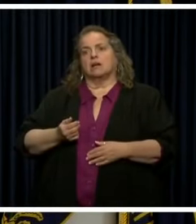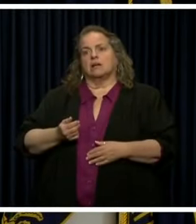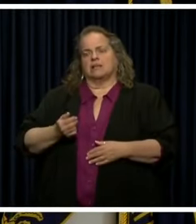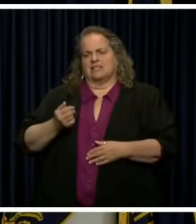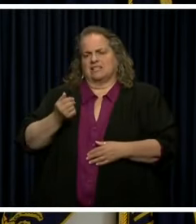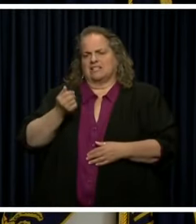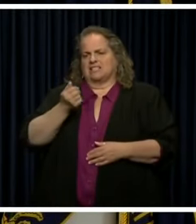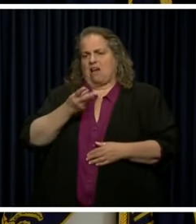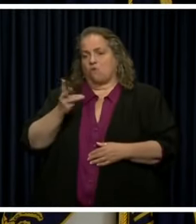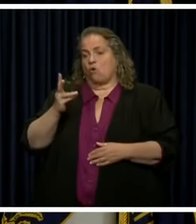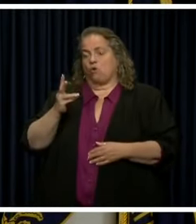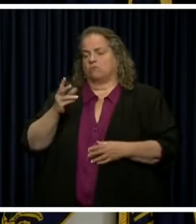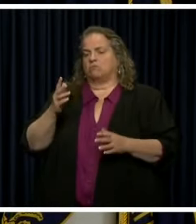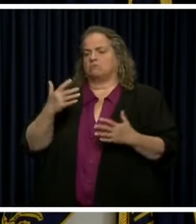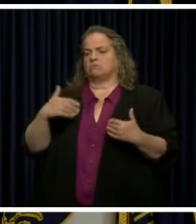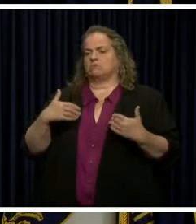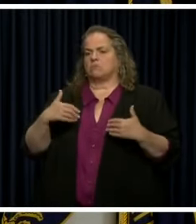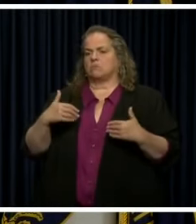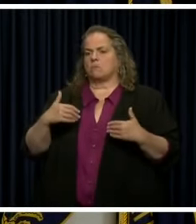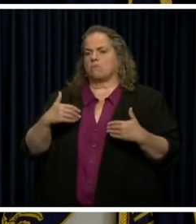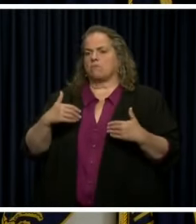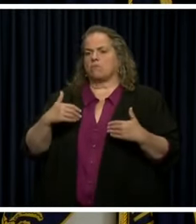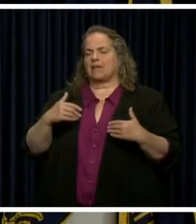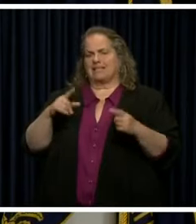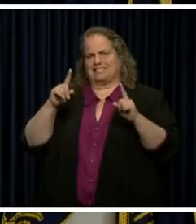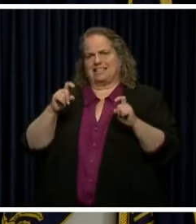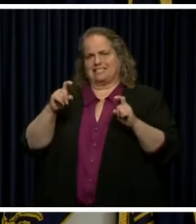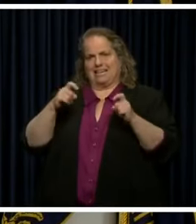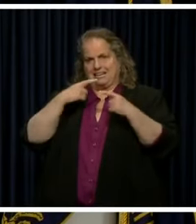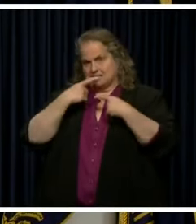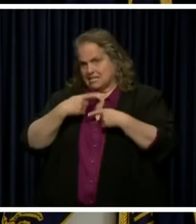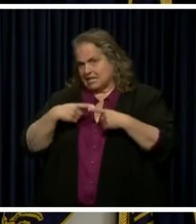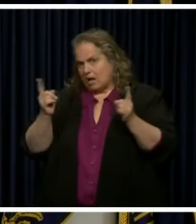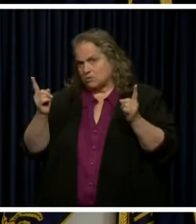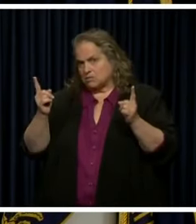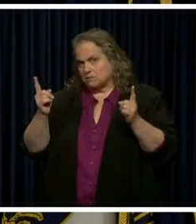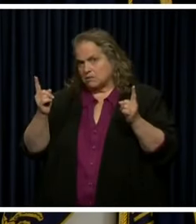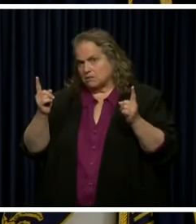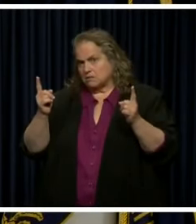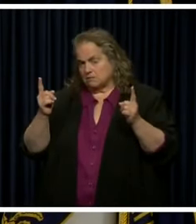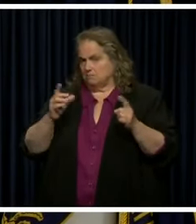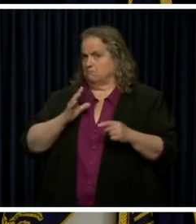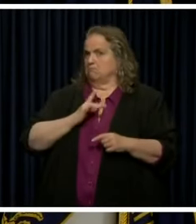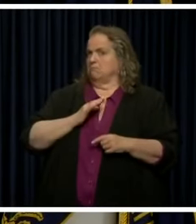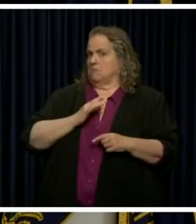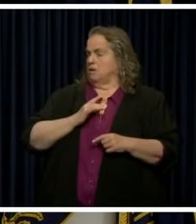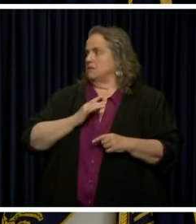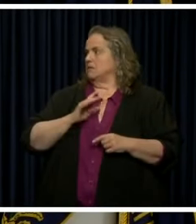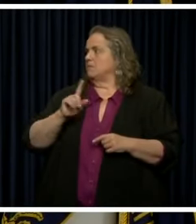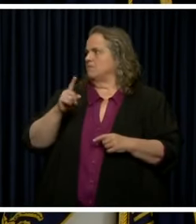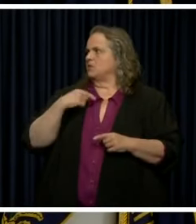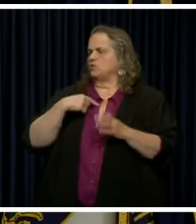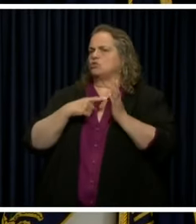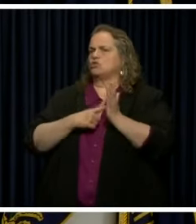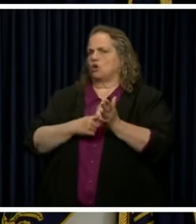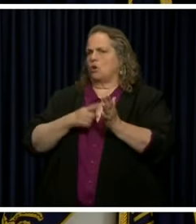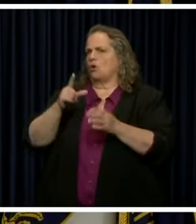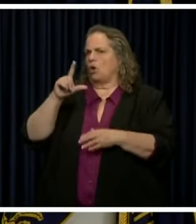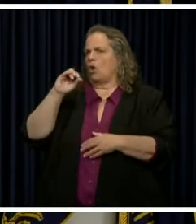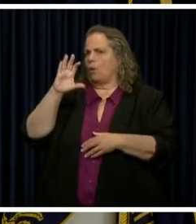testing announcements as we move forward. I think that while we have, can you put the overall locations